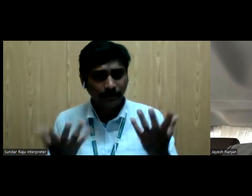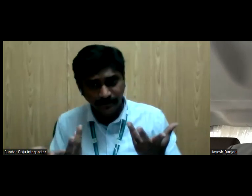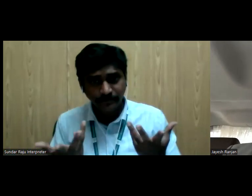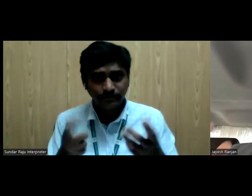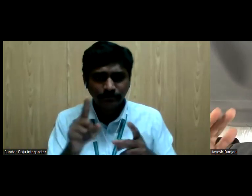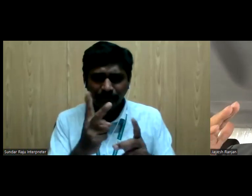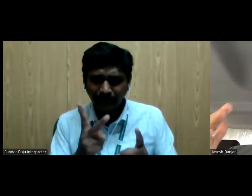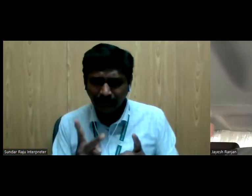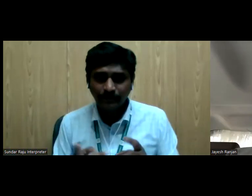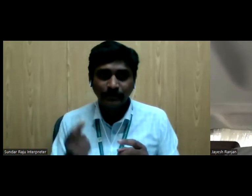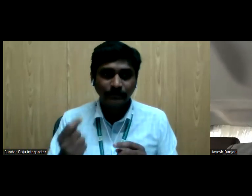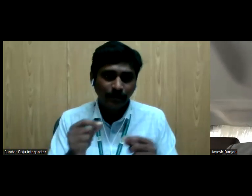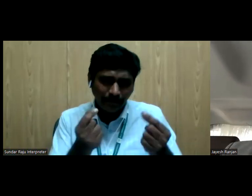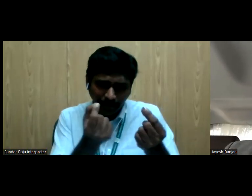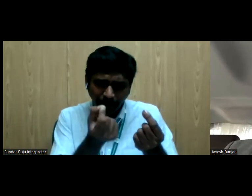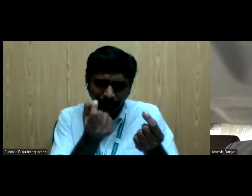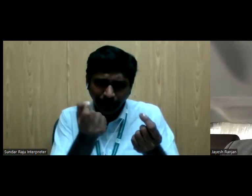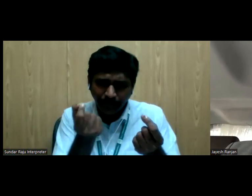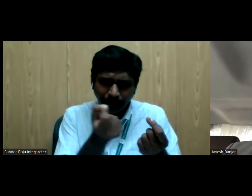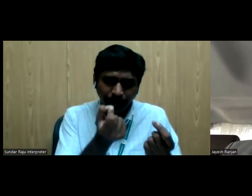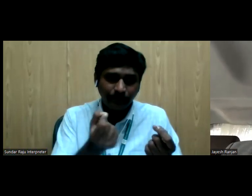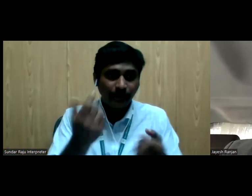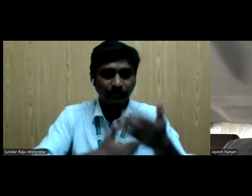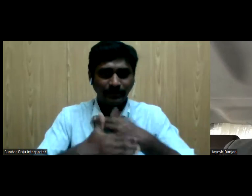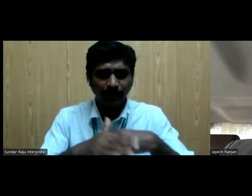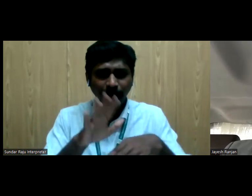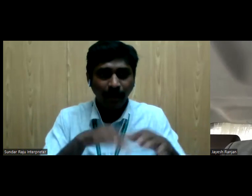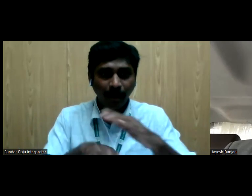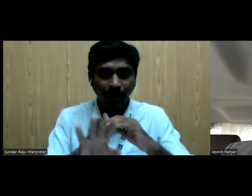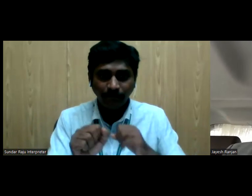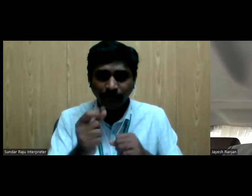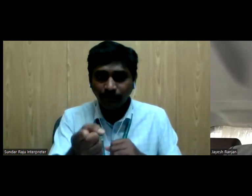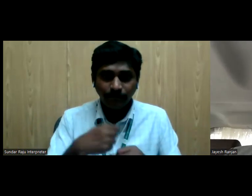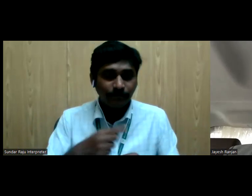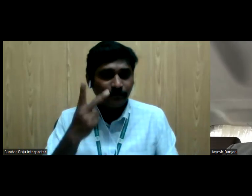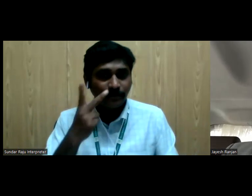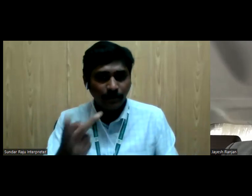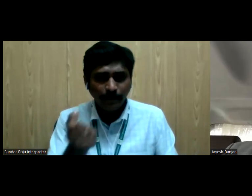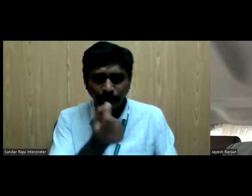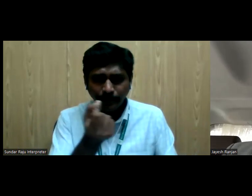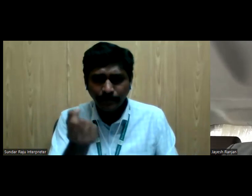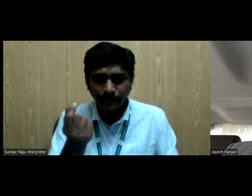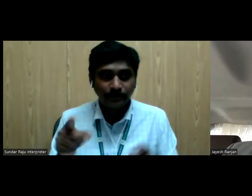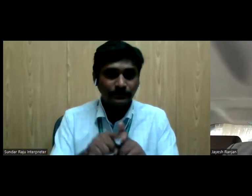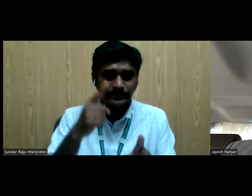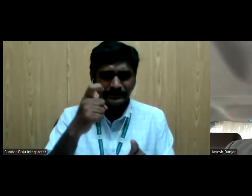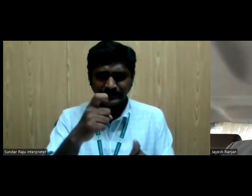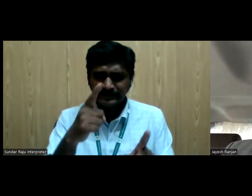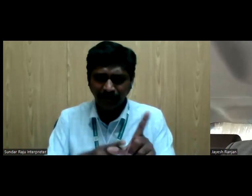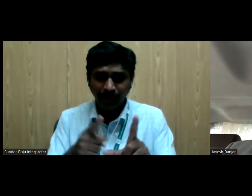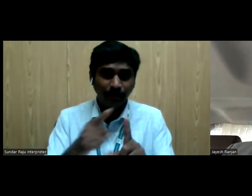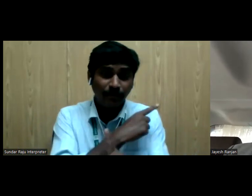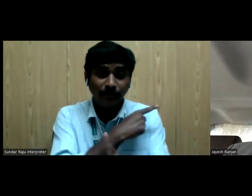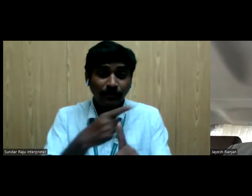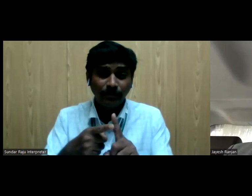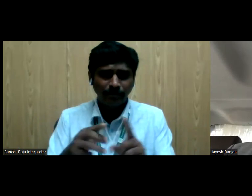etc. Only the borderline cases could be, I mean, in my experience of about 6-7 years of running this Abilities